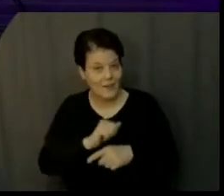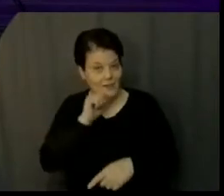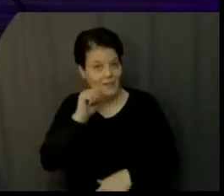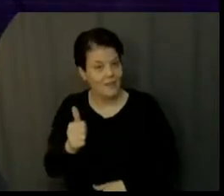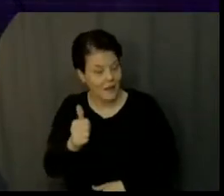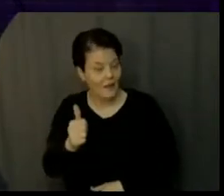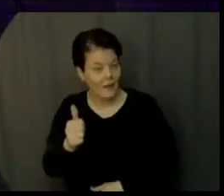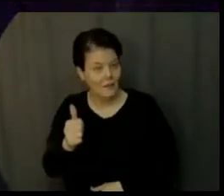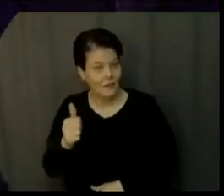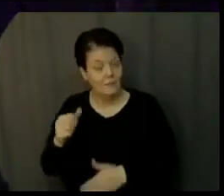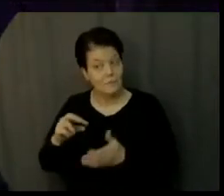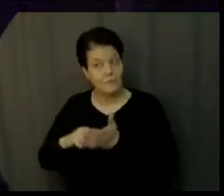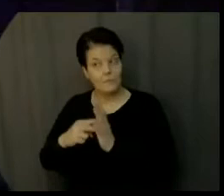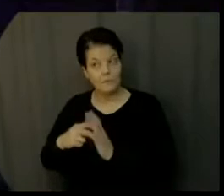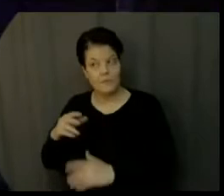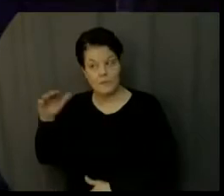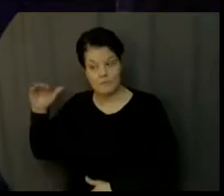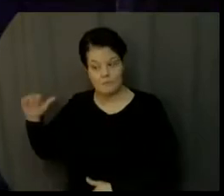your